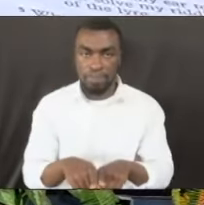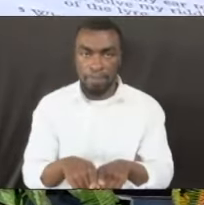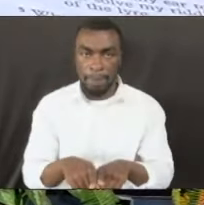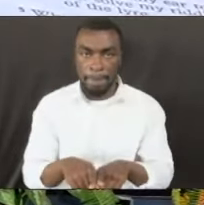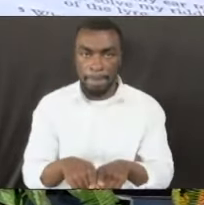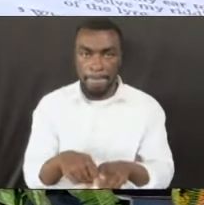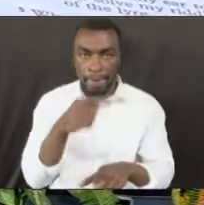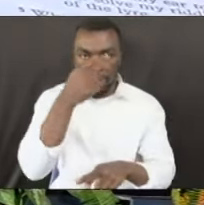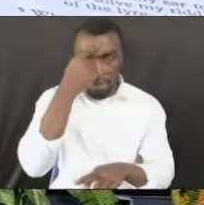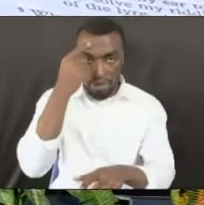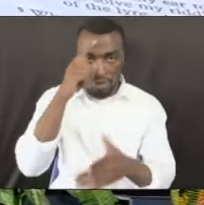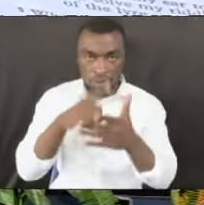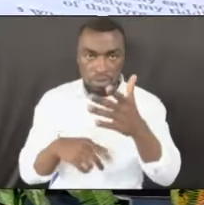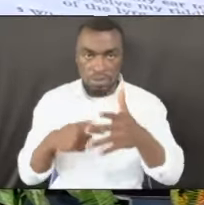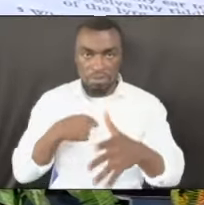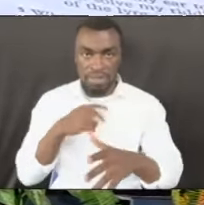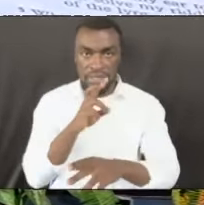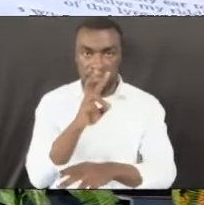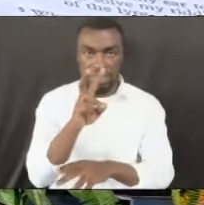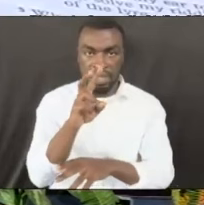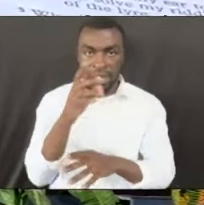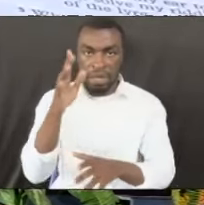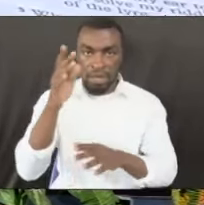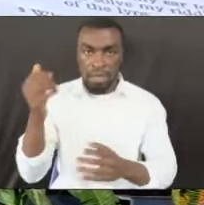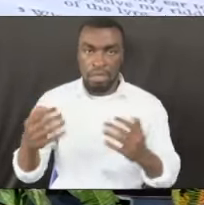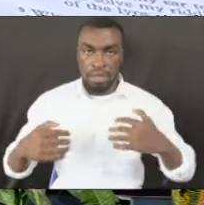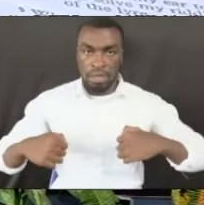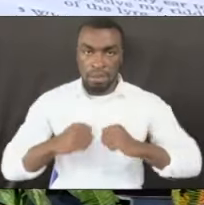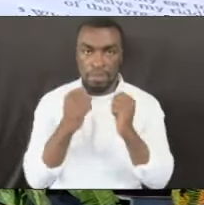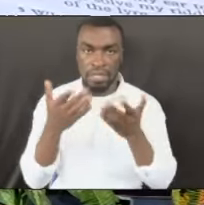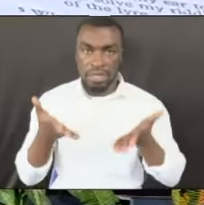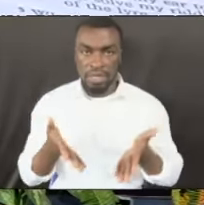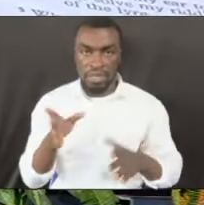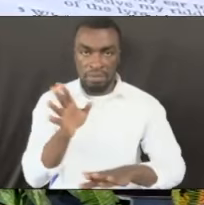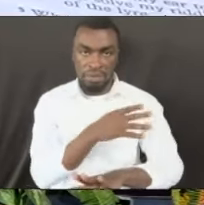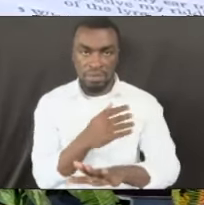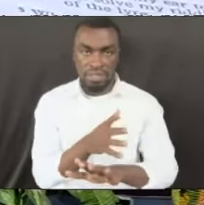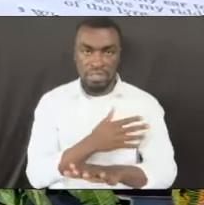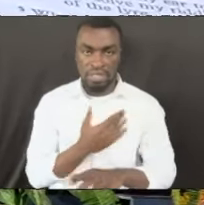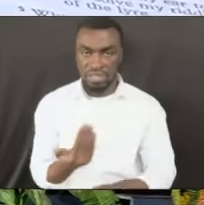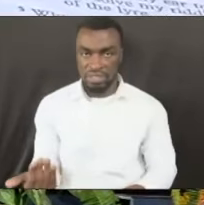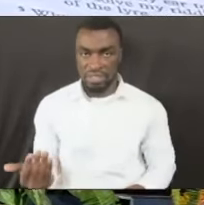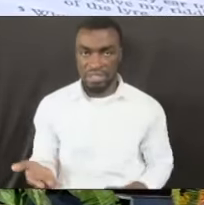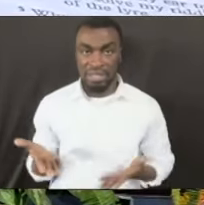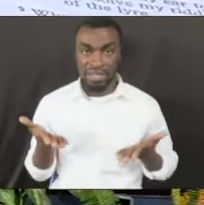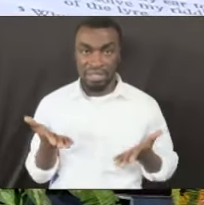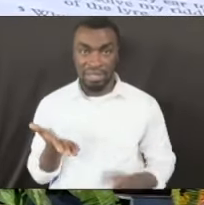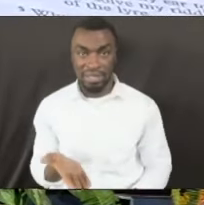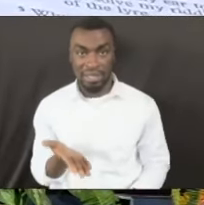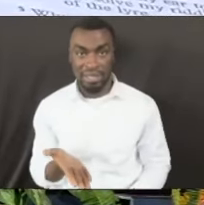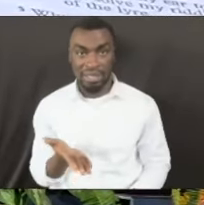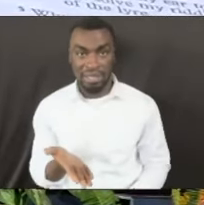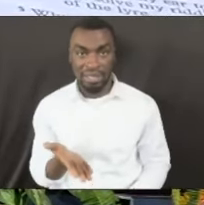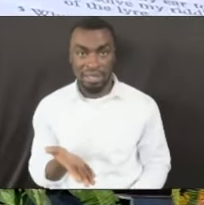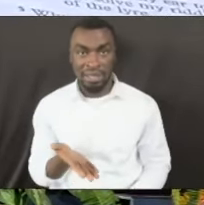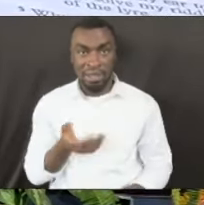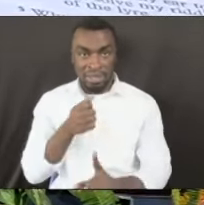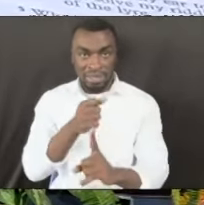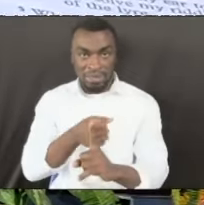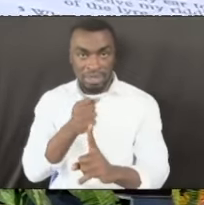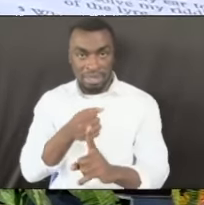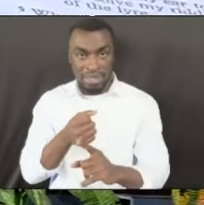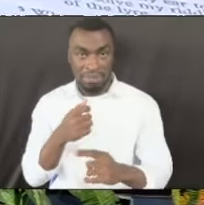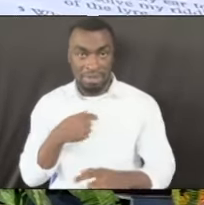Because what I've seen happening here, the music, the way it flows, children here who are not only inspiring, but I'm